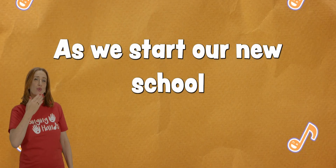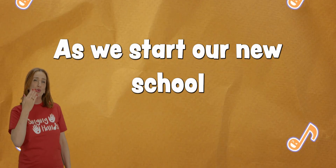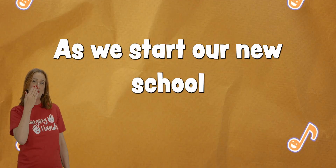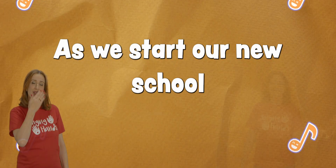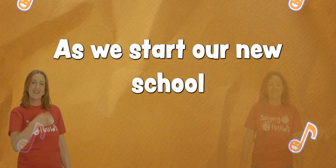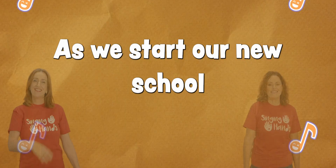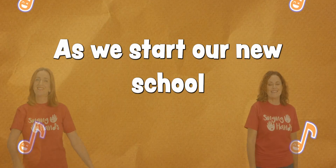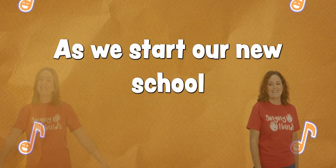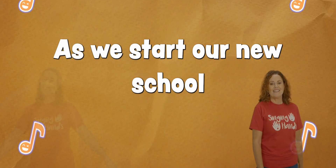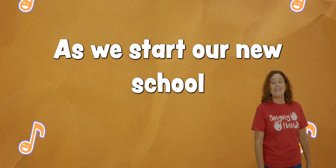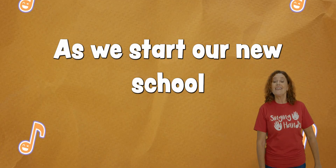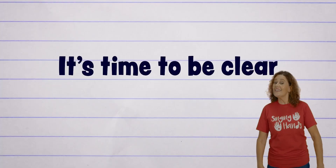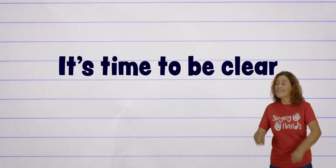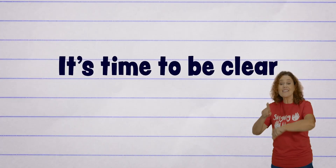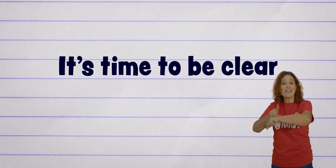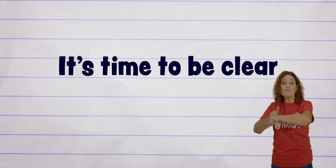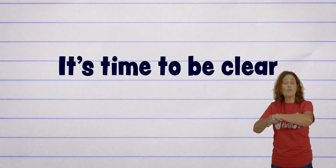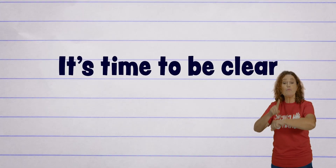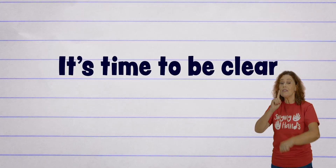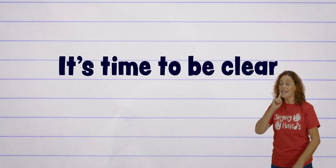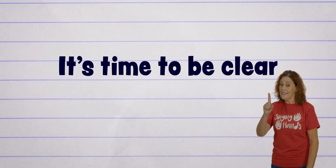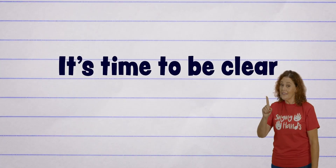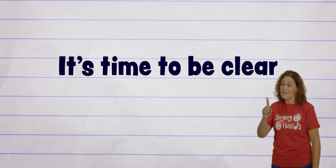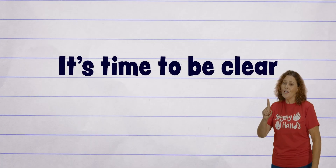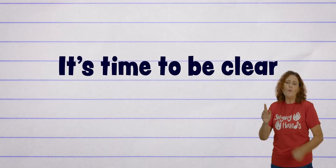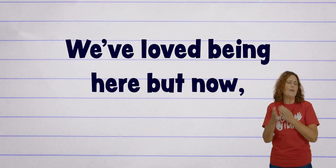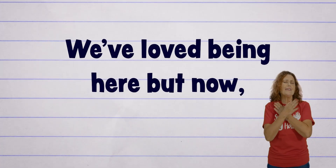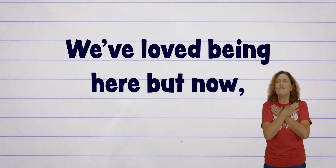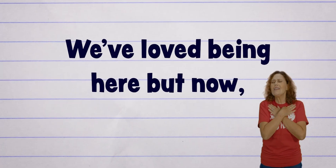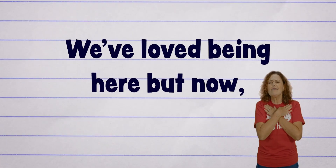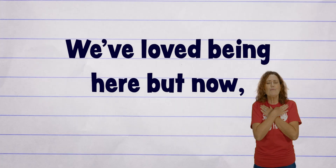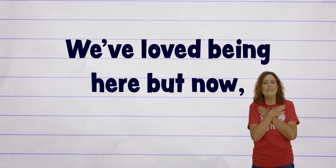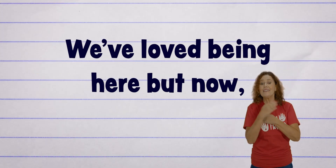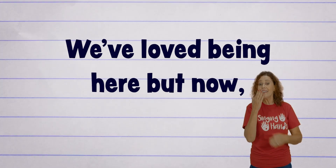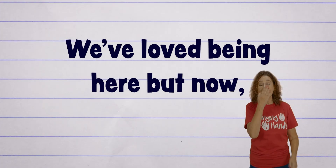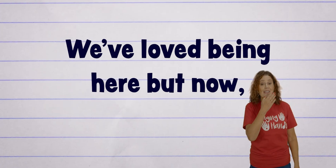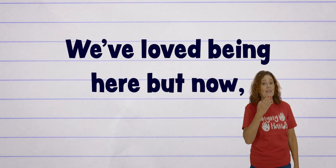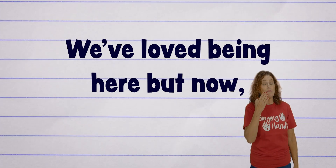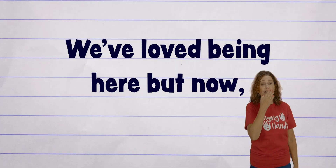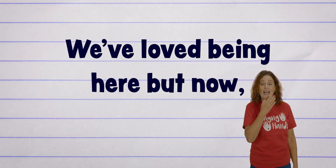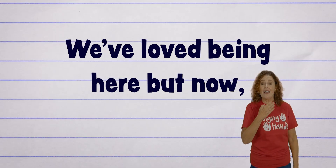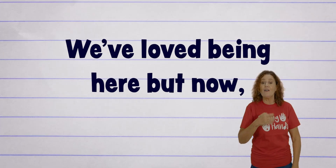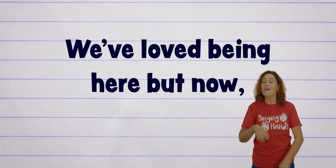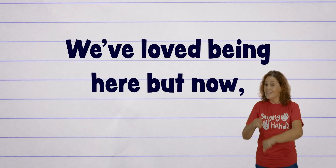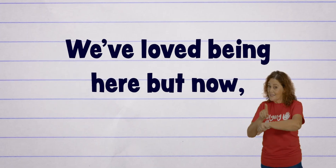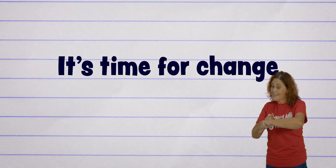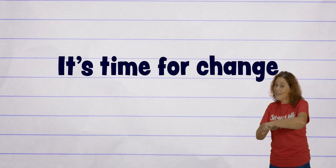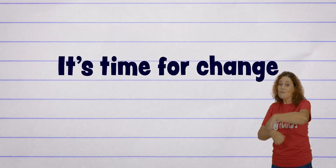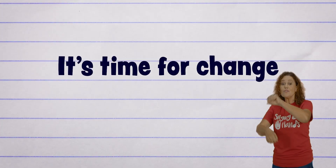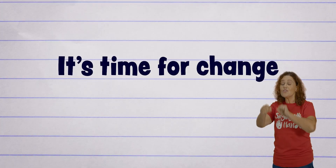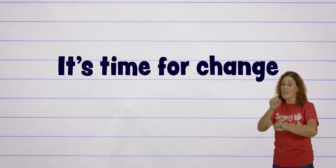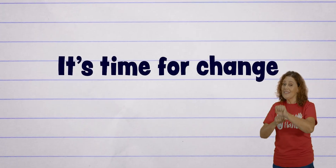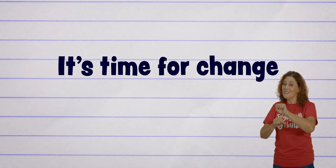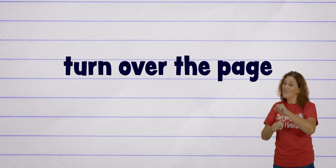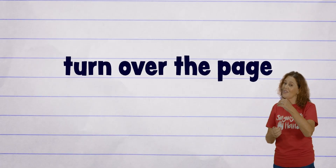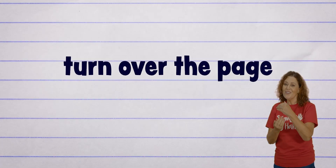new school. It's time to be clear. We've loved being here. But now it's